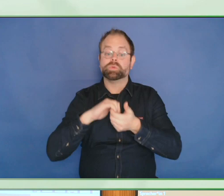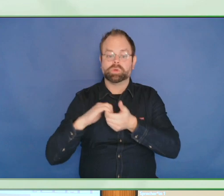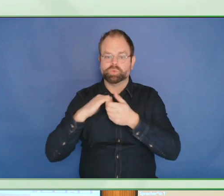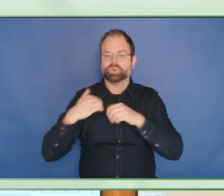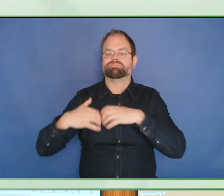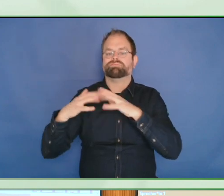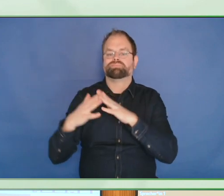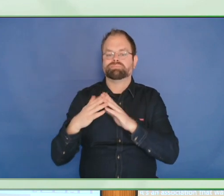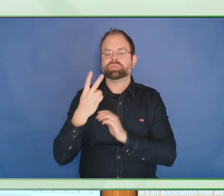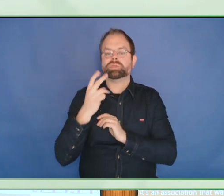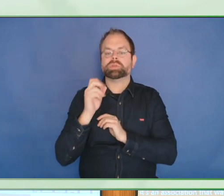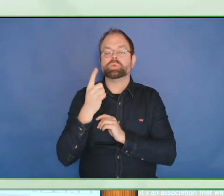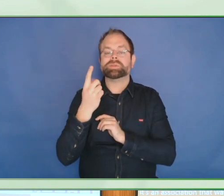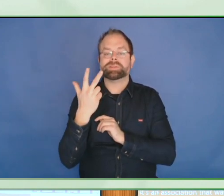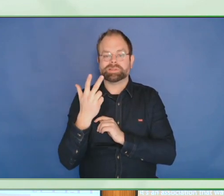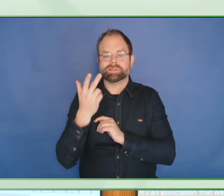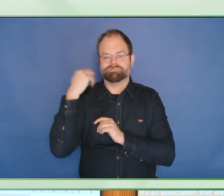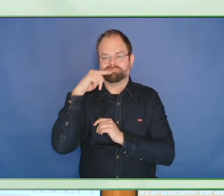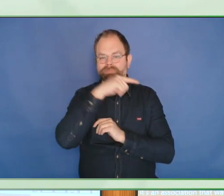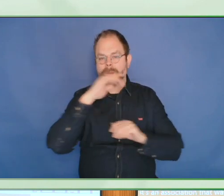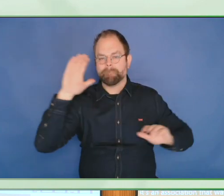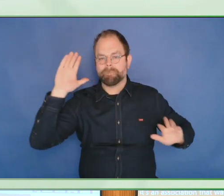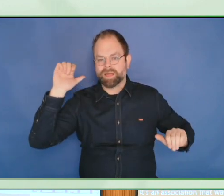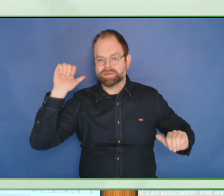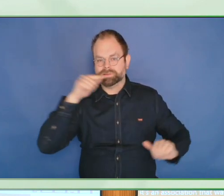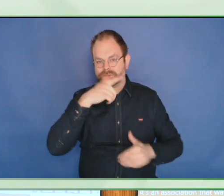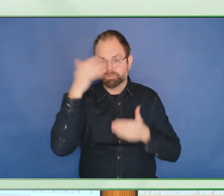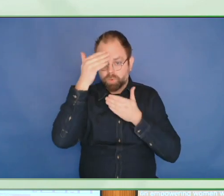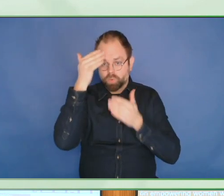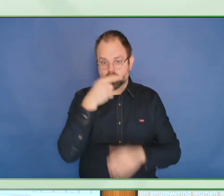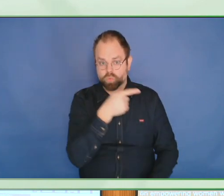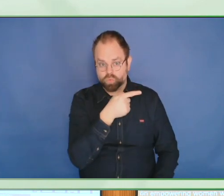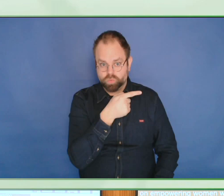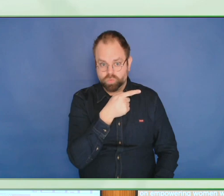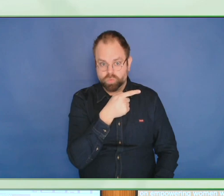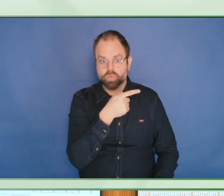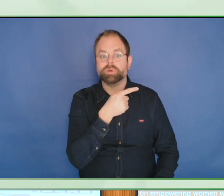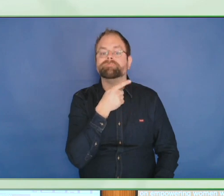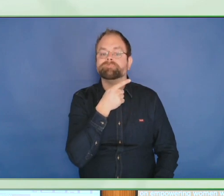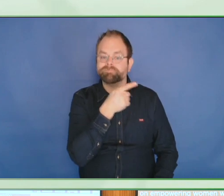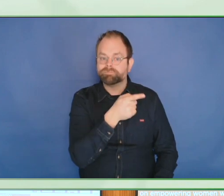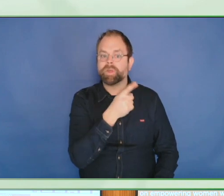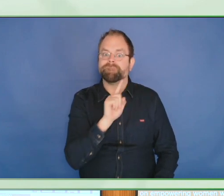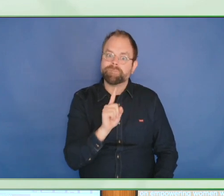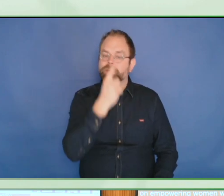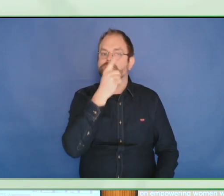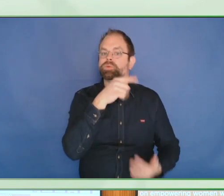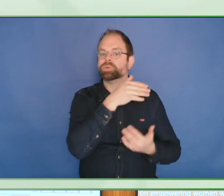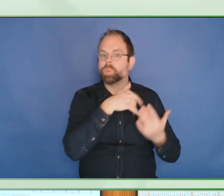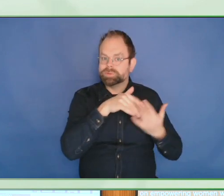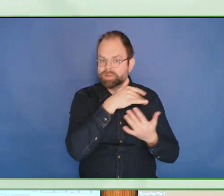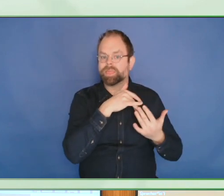on empowering women with disability by providing meaningful work in the art of traditional Moroccan